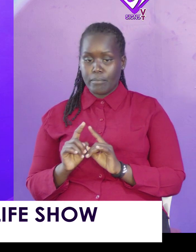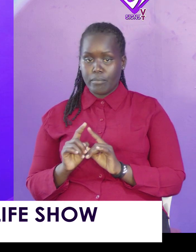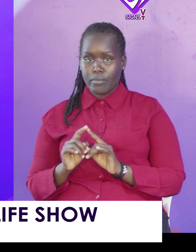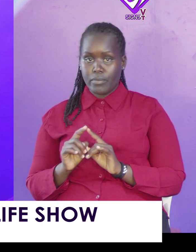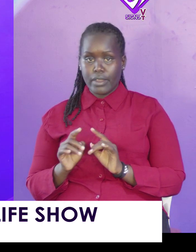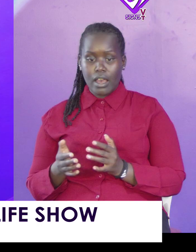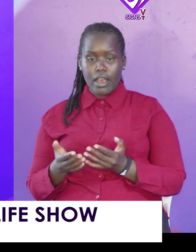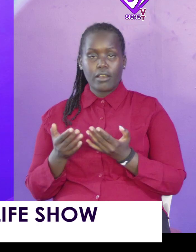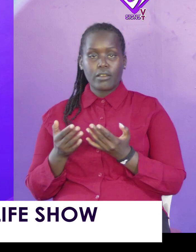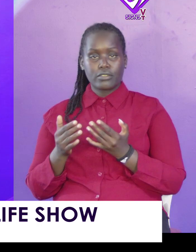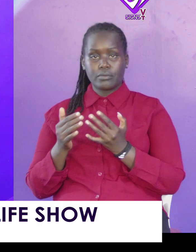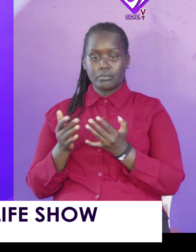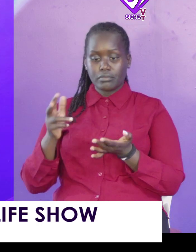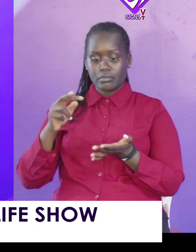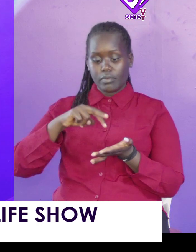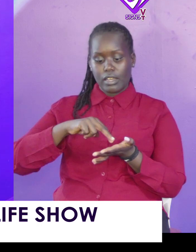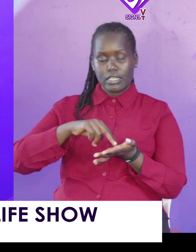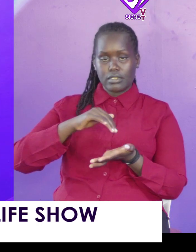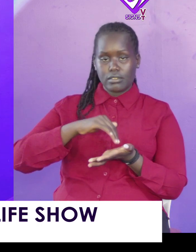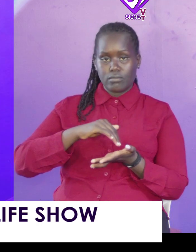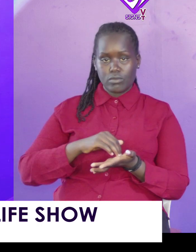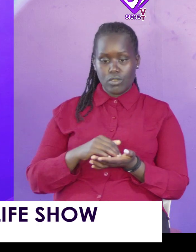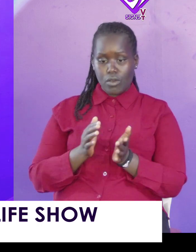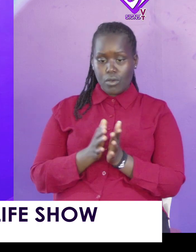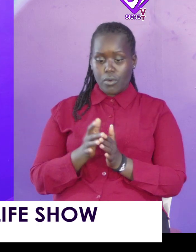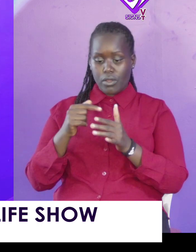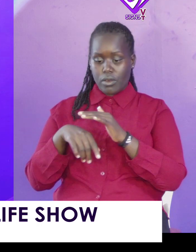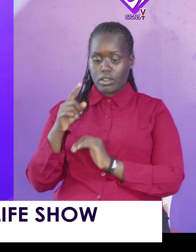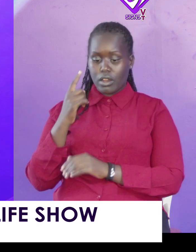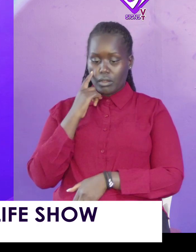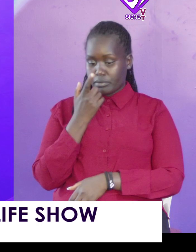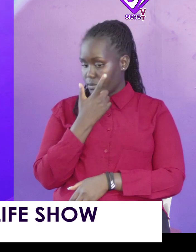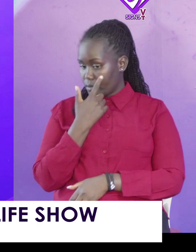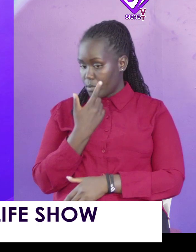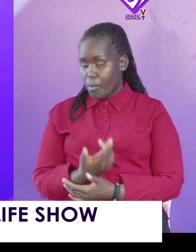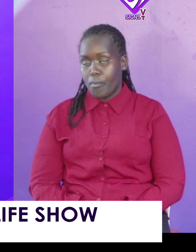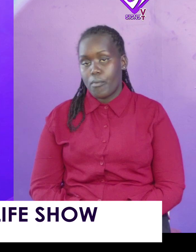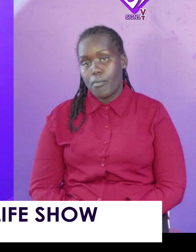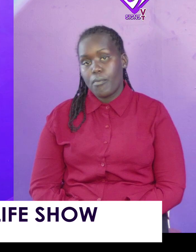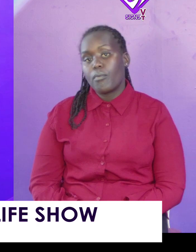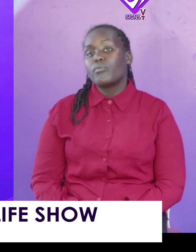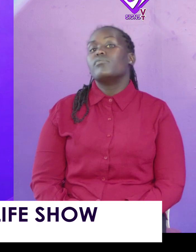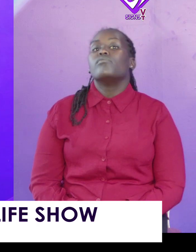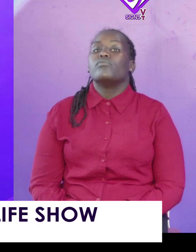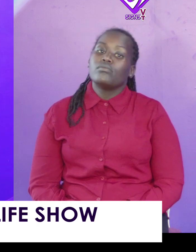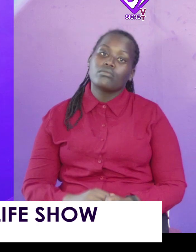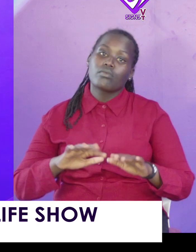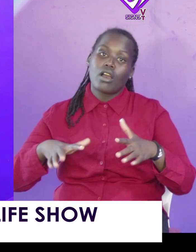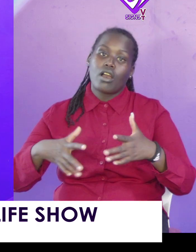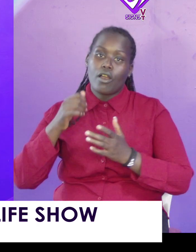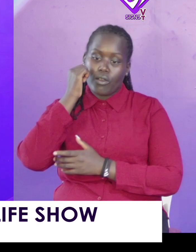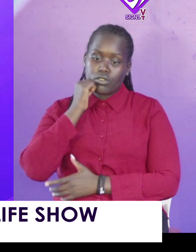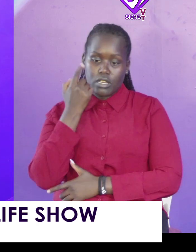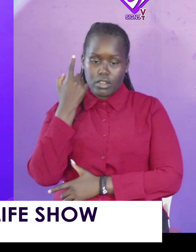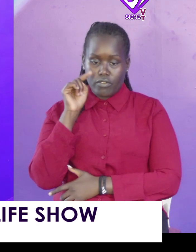head. Look, I'm saying look with your inner eyes. How sad it is for you not to